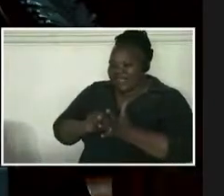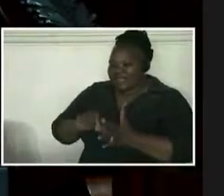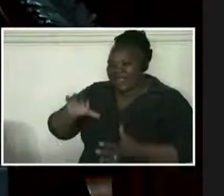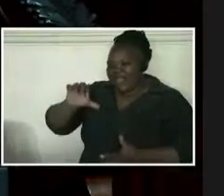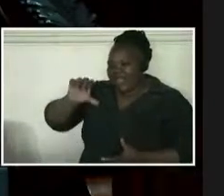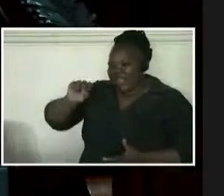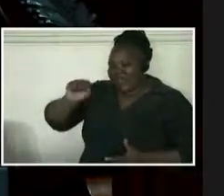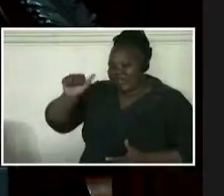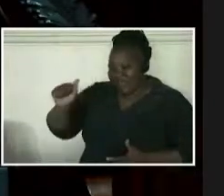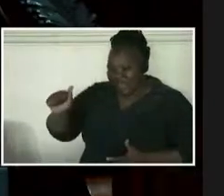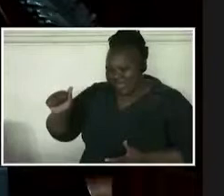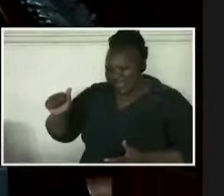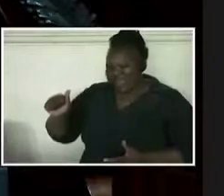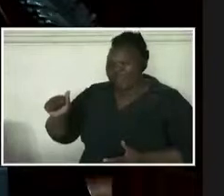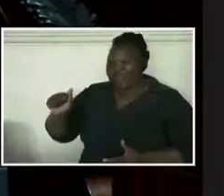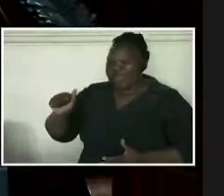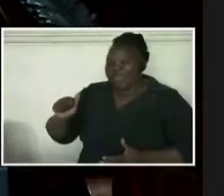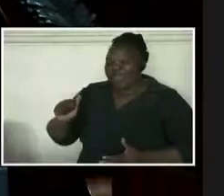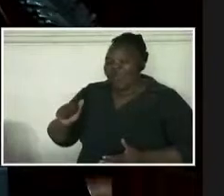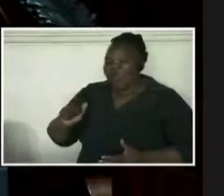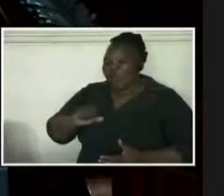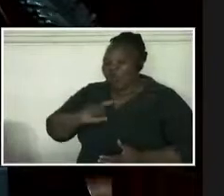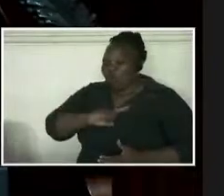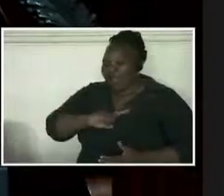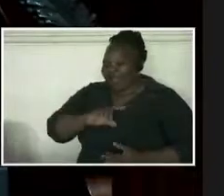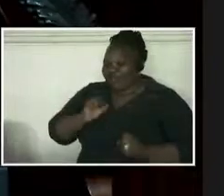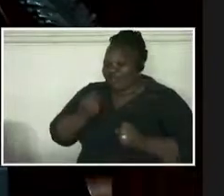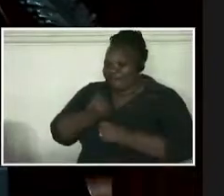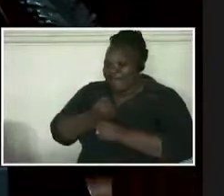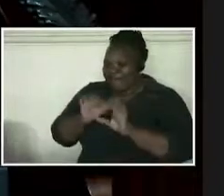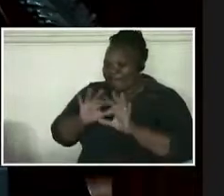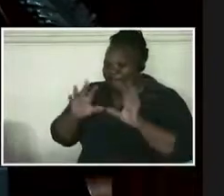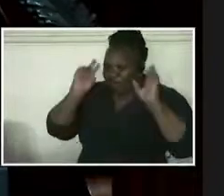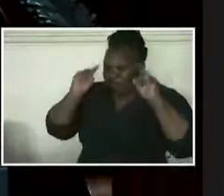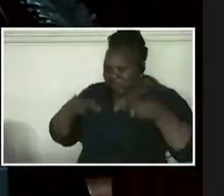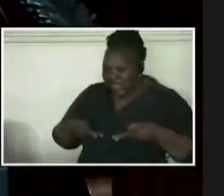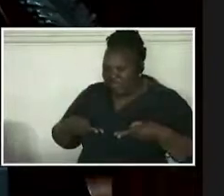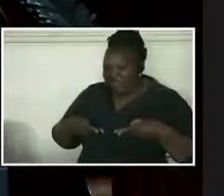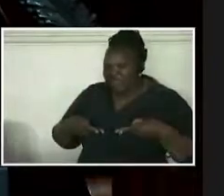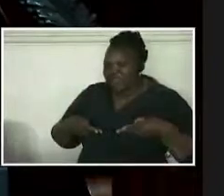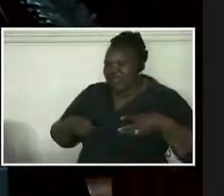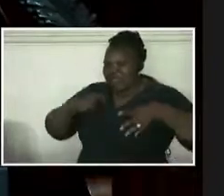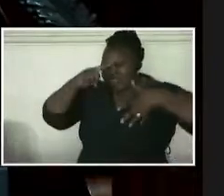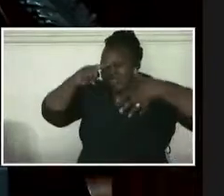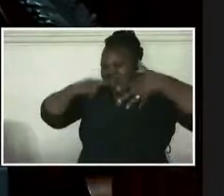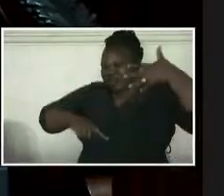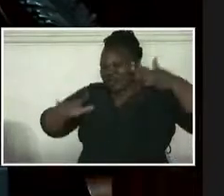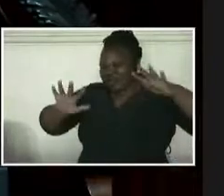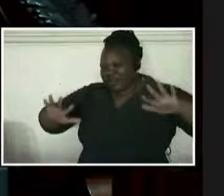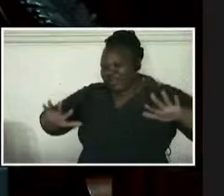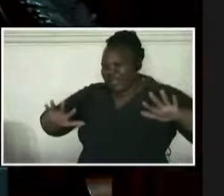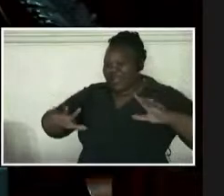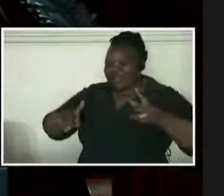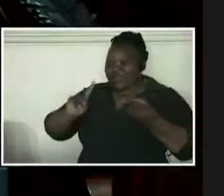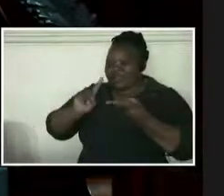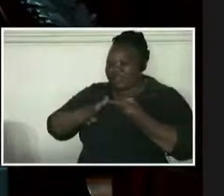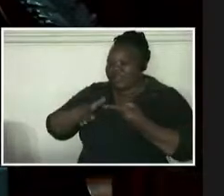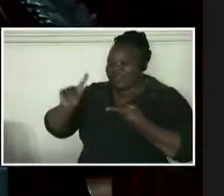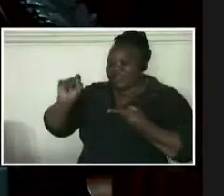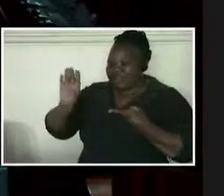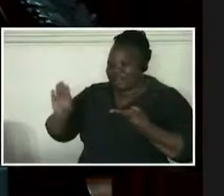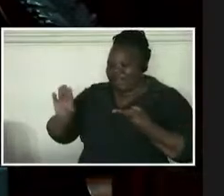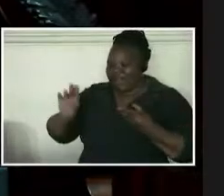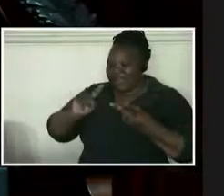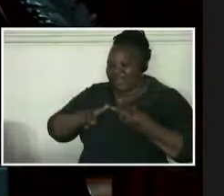of causes of natural death in our country the following ten are our main enemies tp hiv and